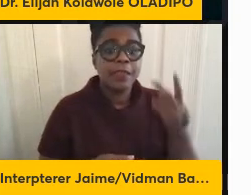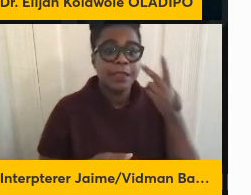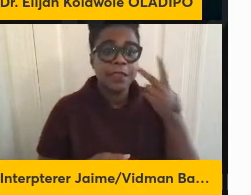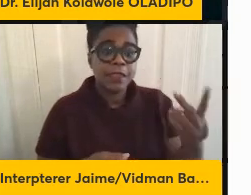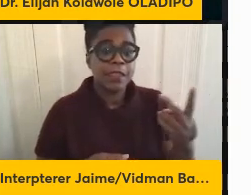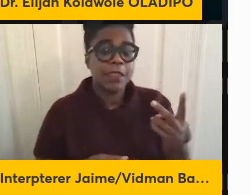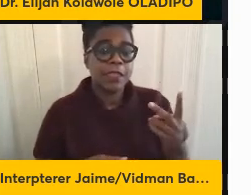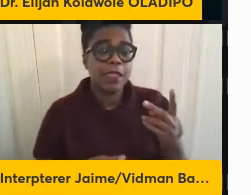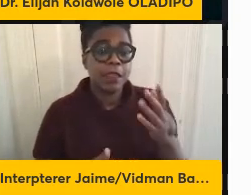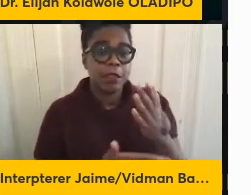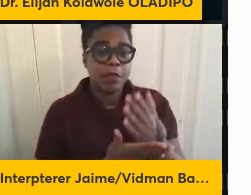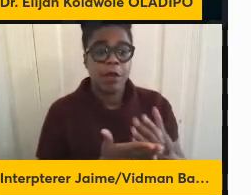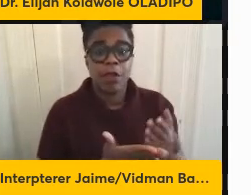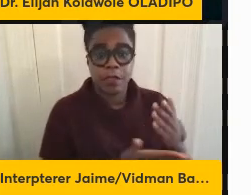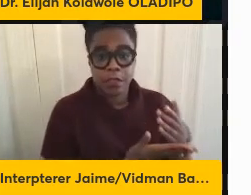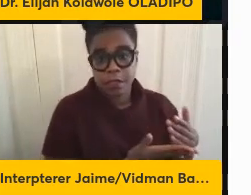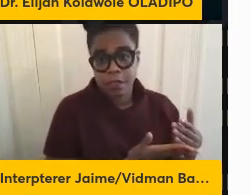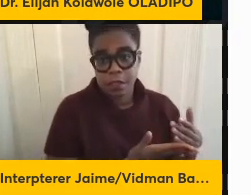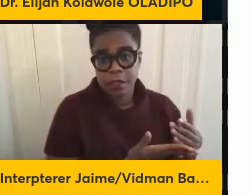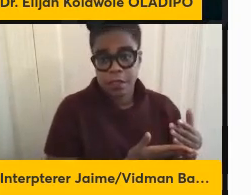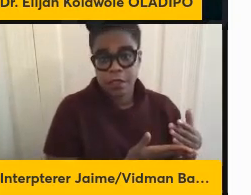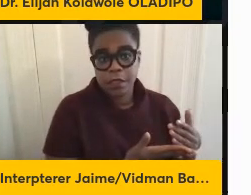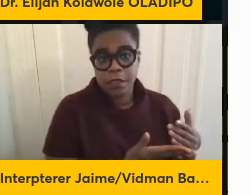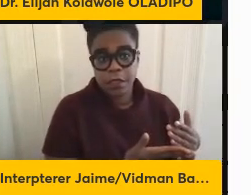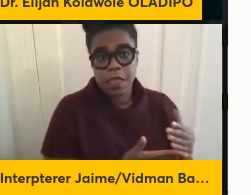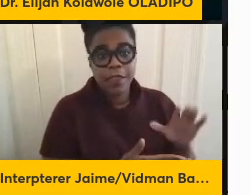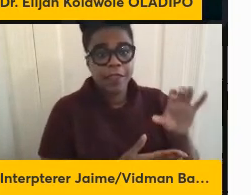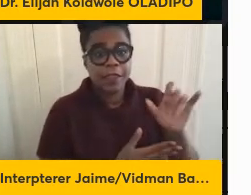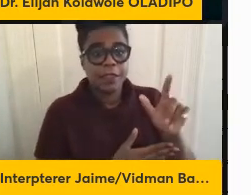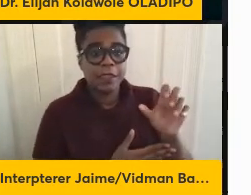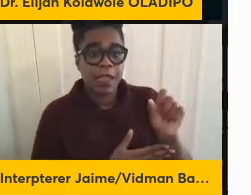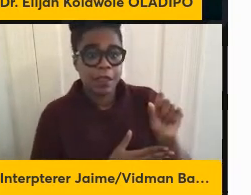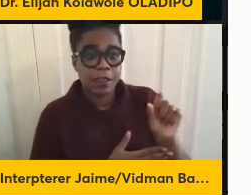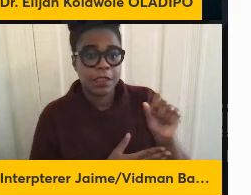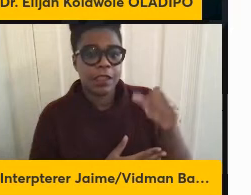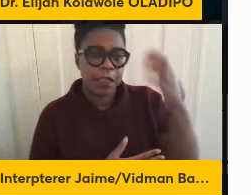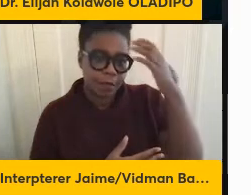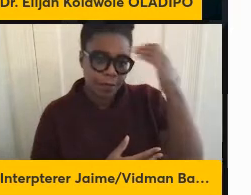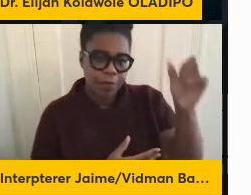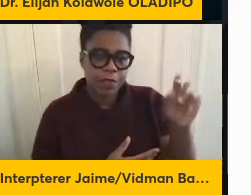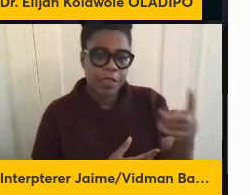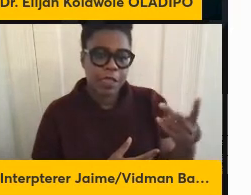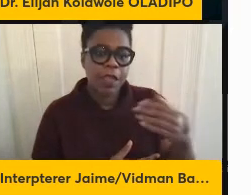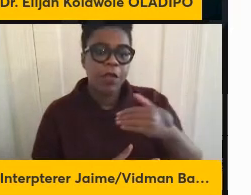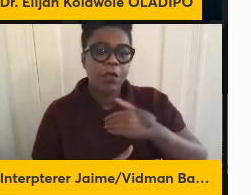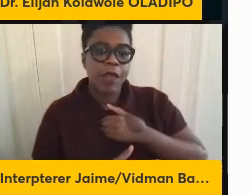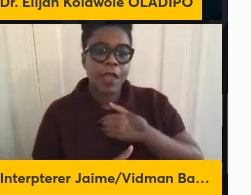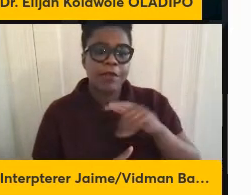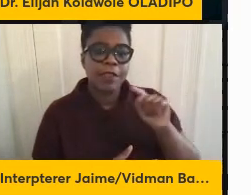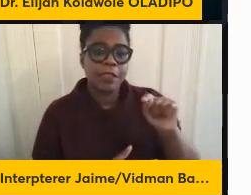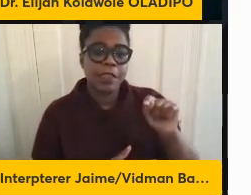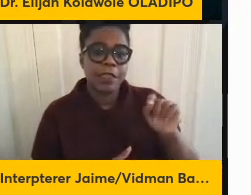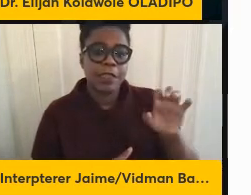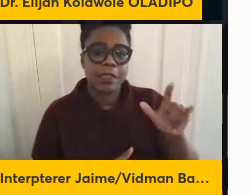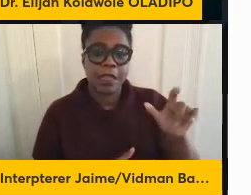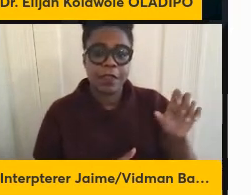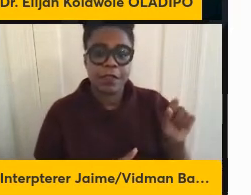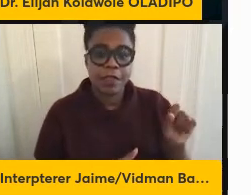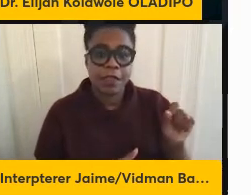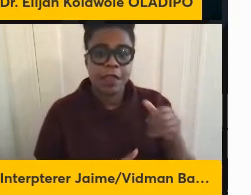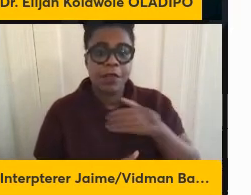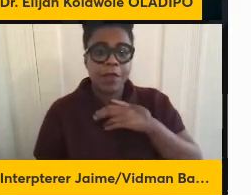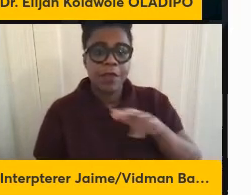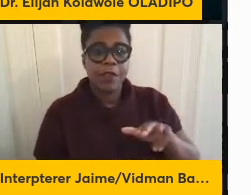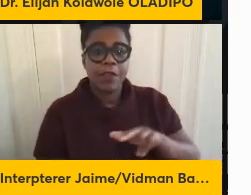EPA lympho cells and the memory cell count. We have the T EPA cells, how it's where we have the natural